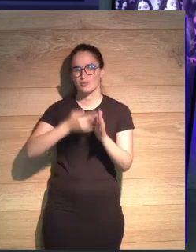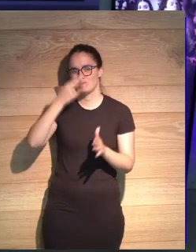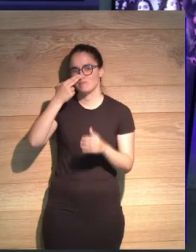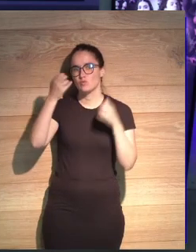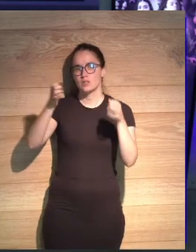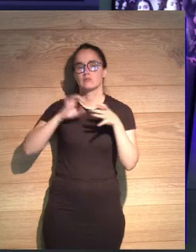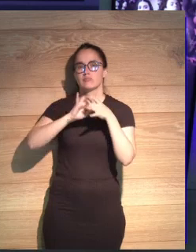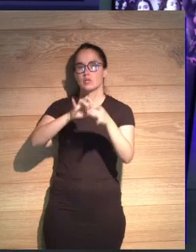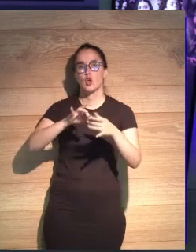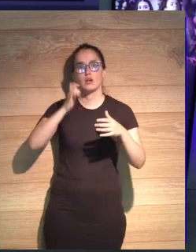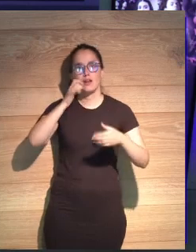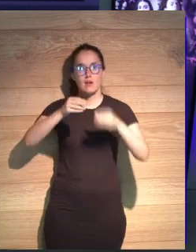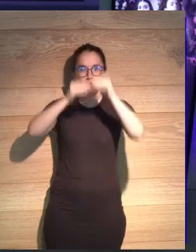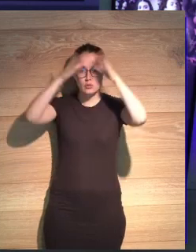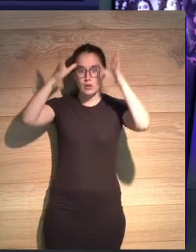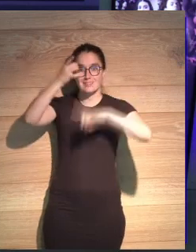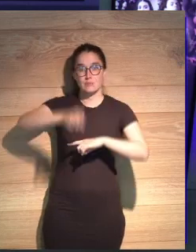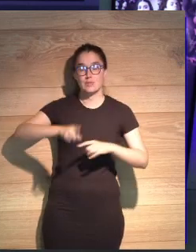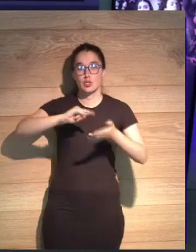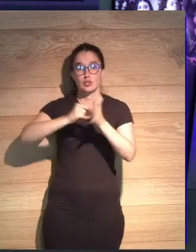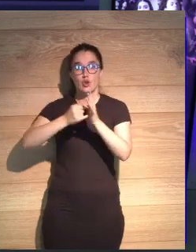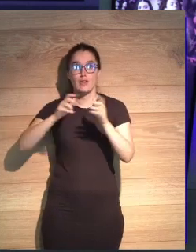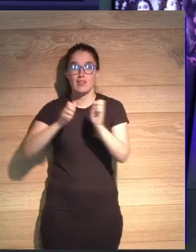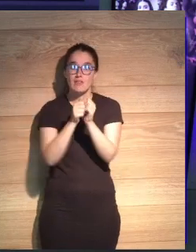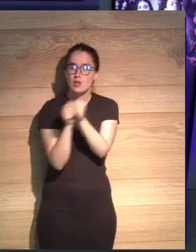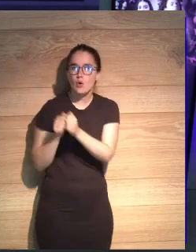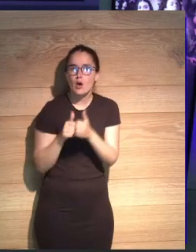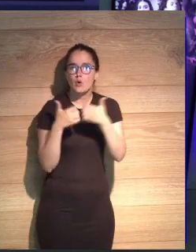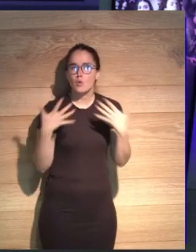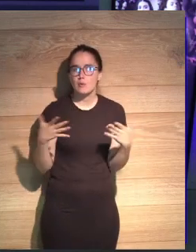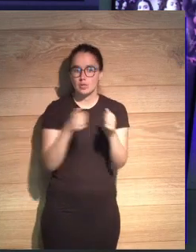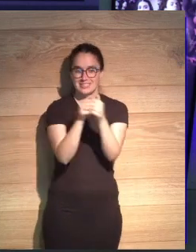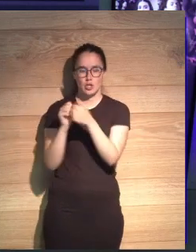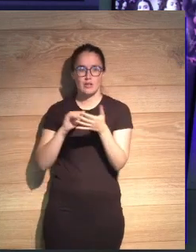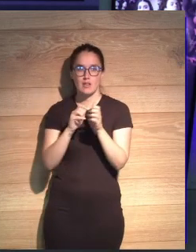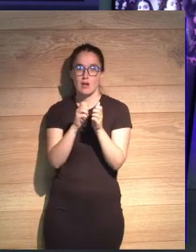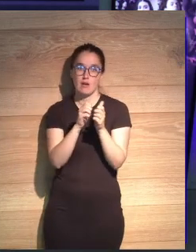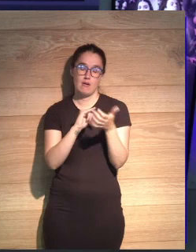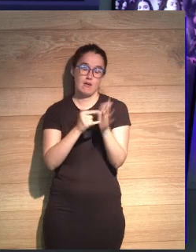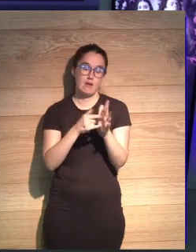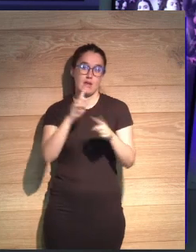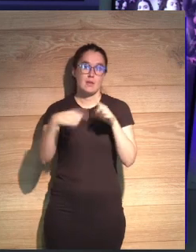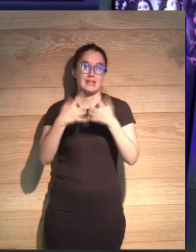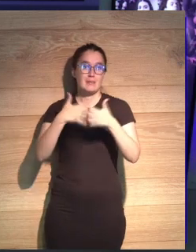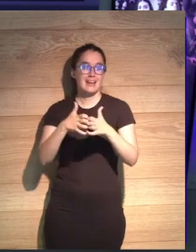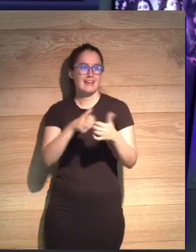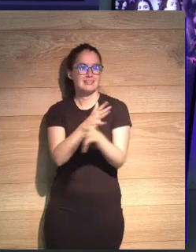Another very interesting project related with virtual reality and also with video